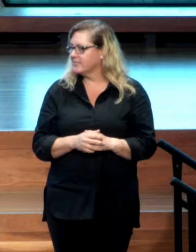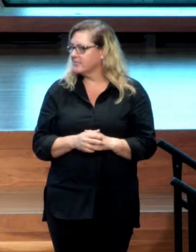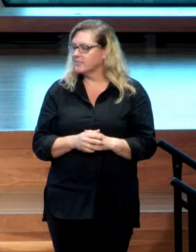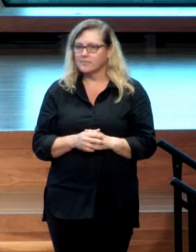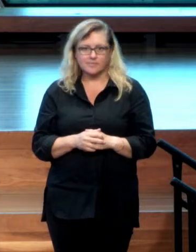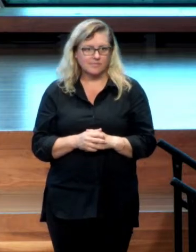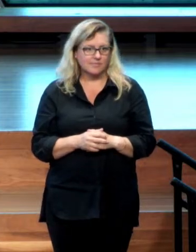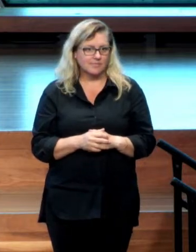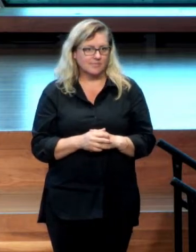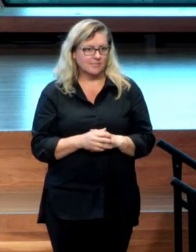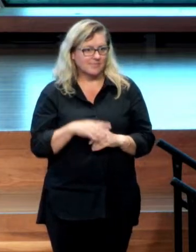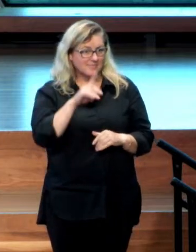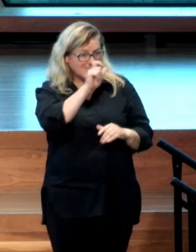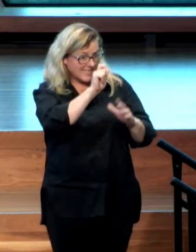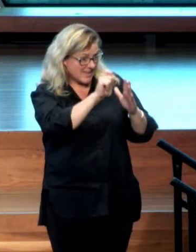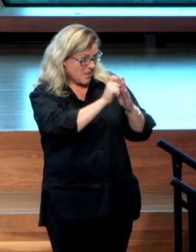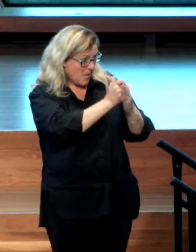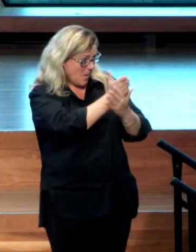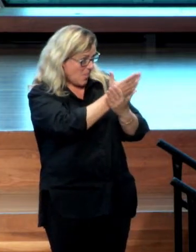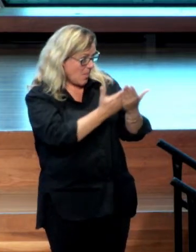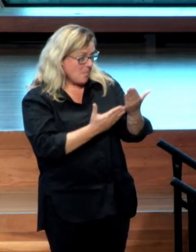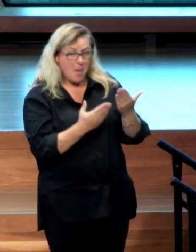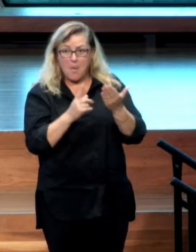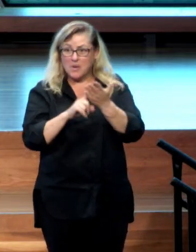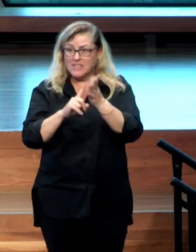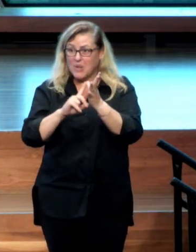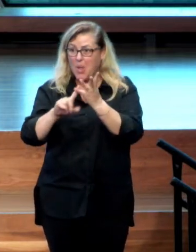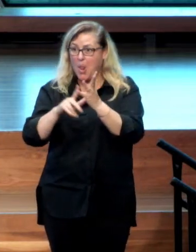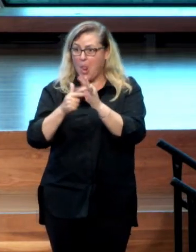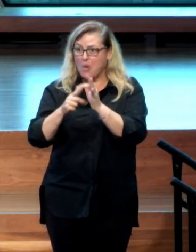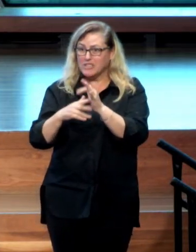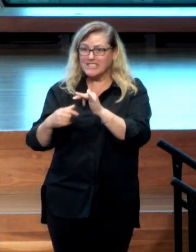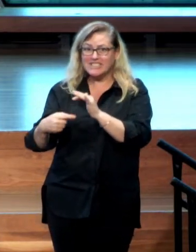And the whole poet laureate thing?